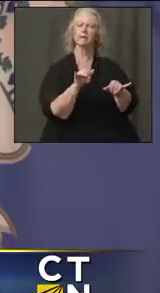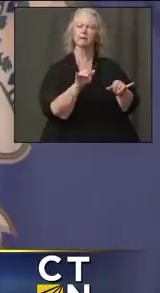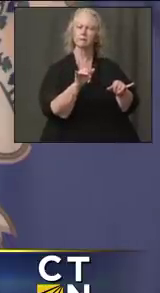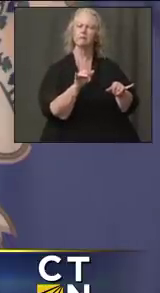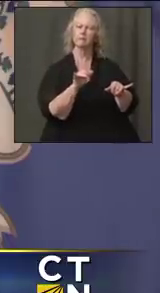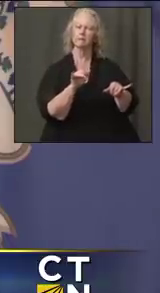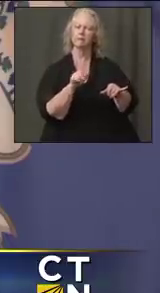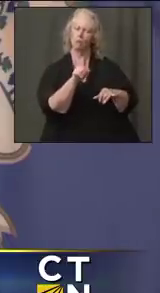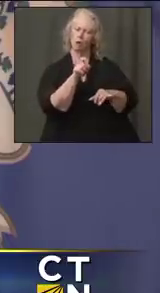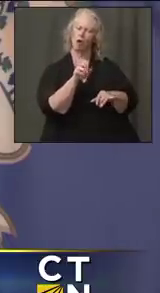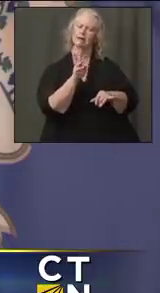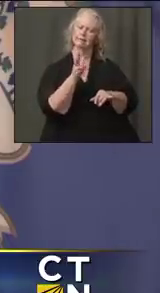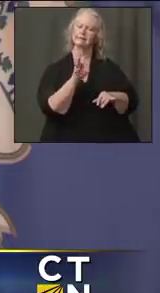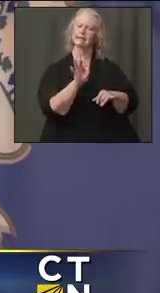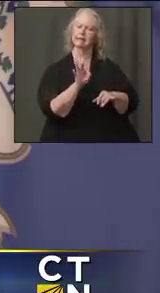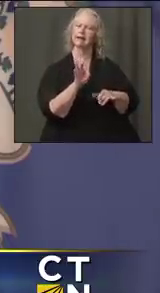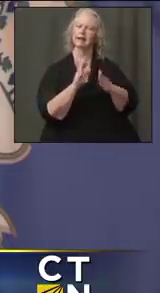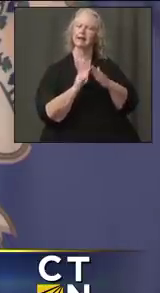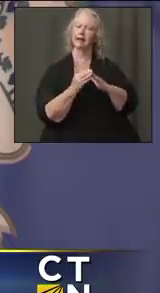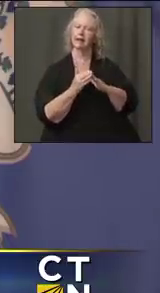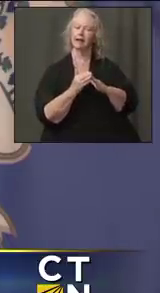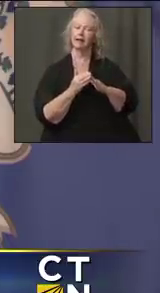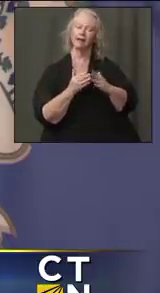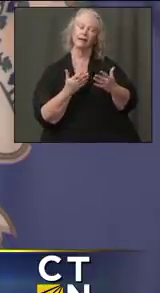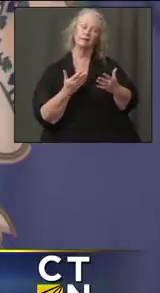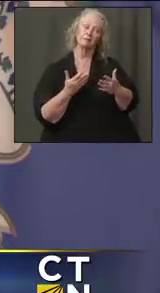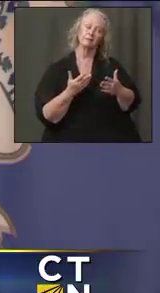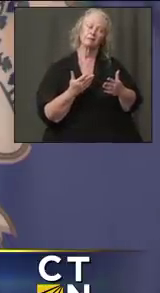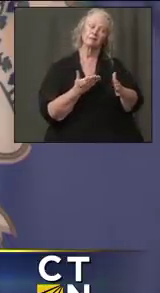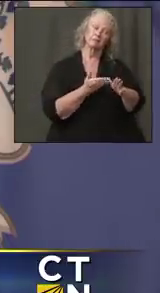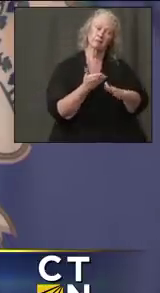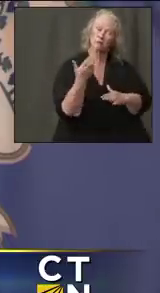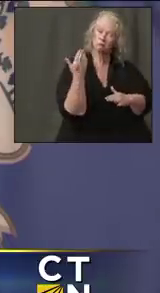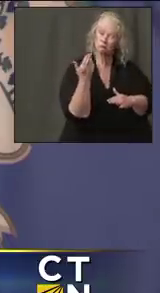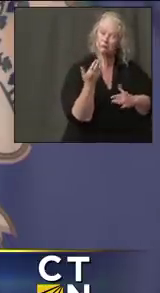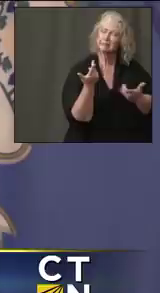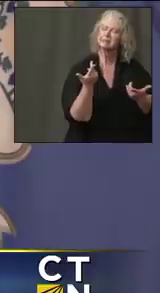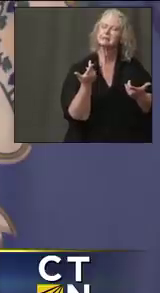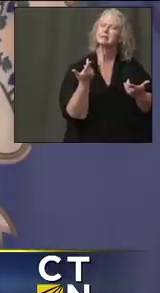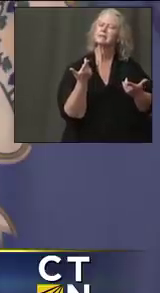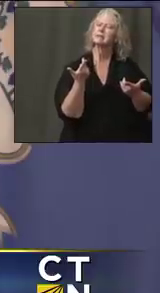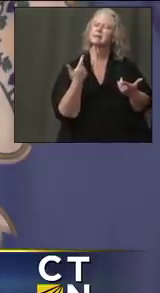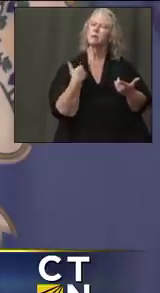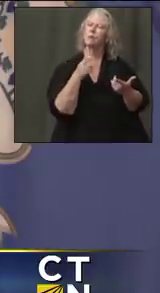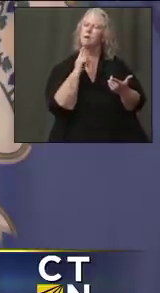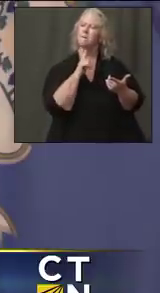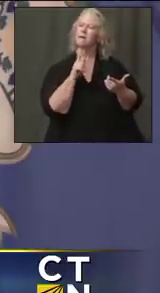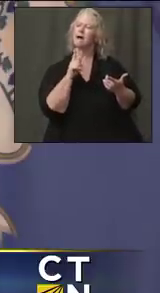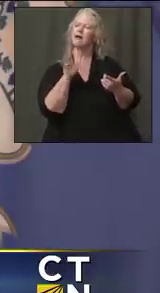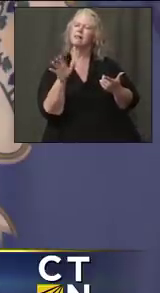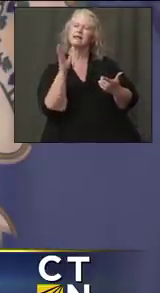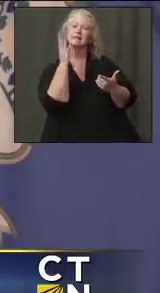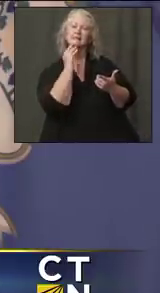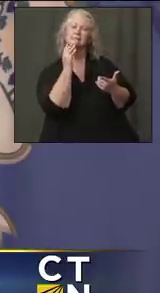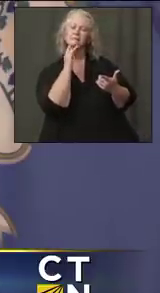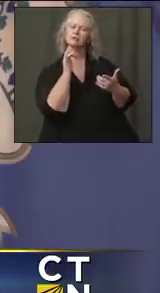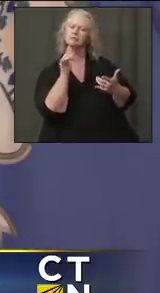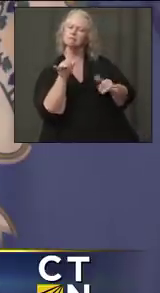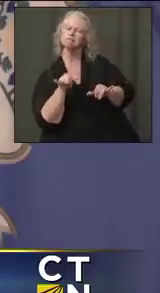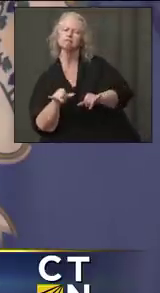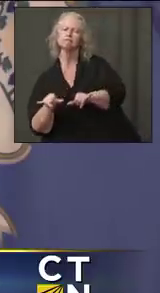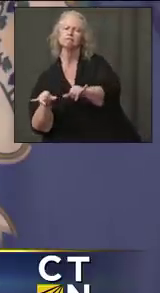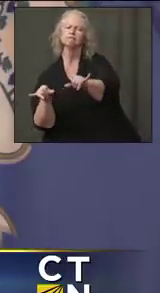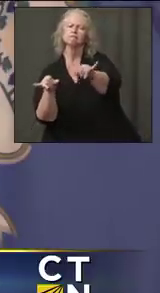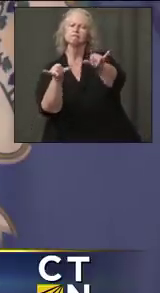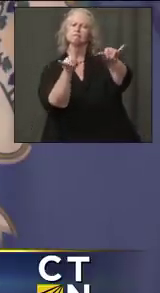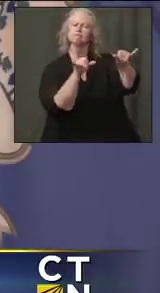We wanted to do that, A, for the sake of making sure the quality of the experience and was consistent